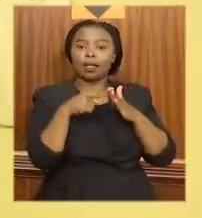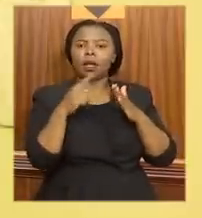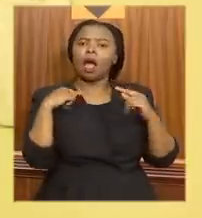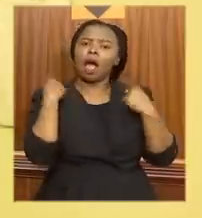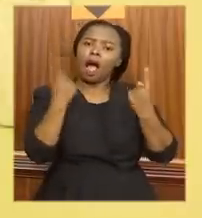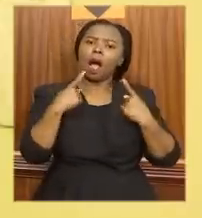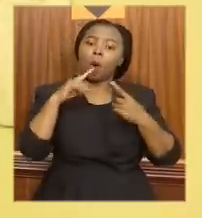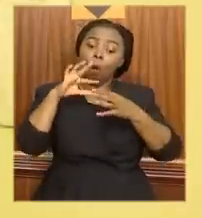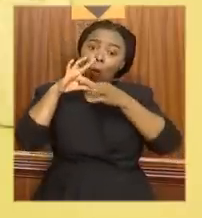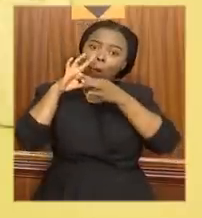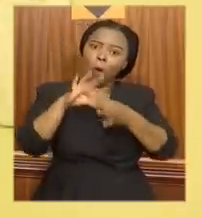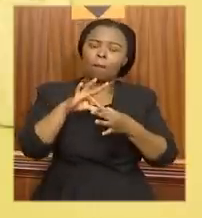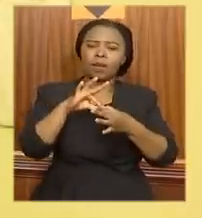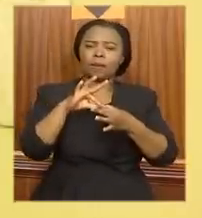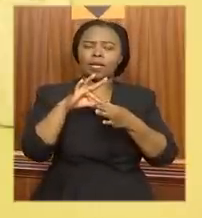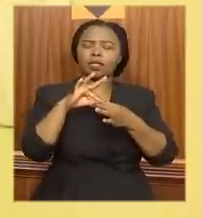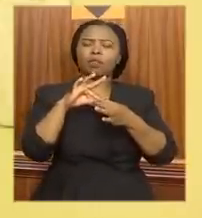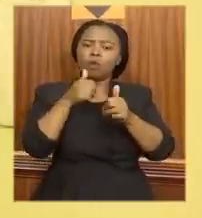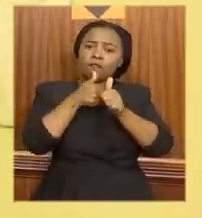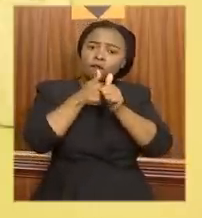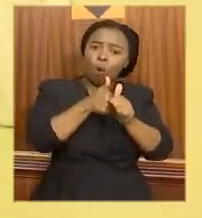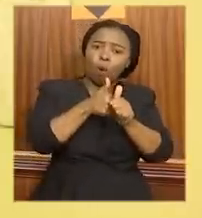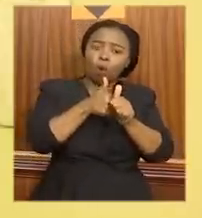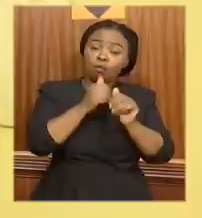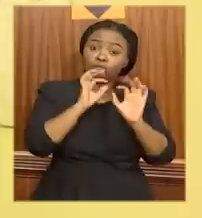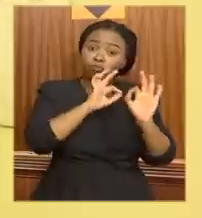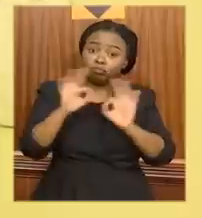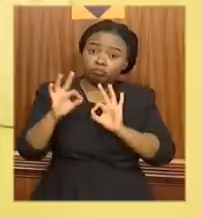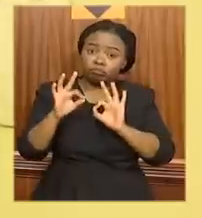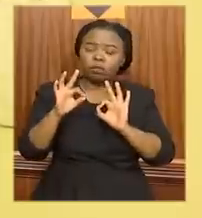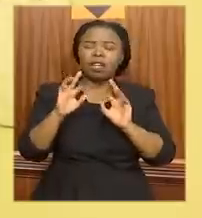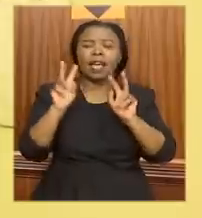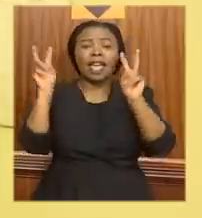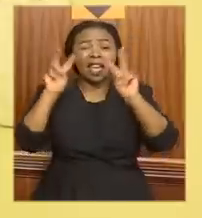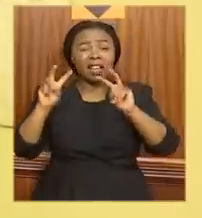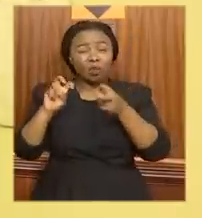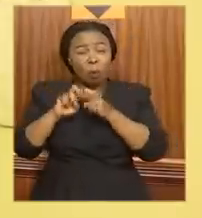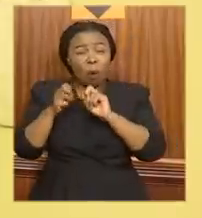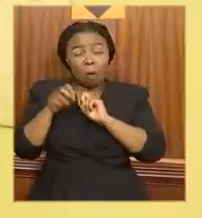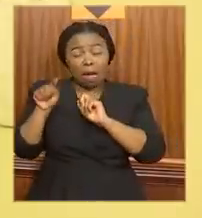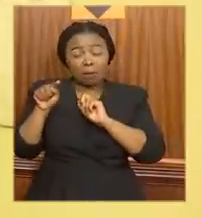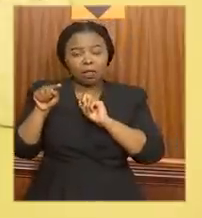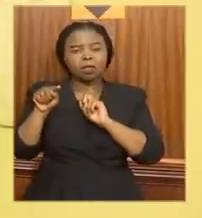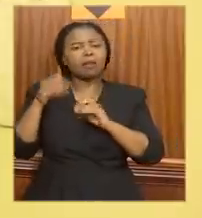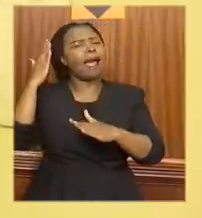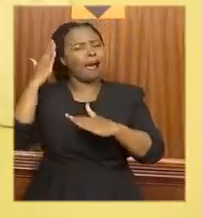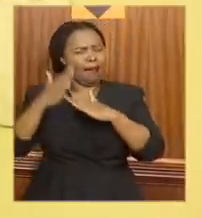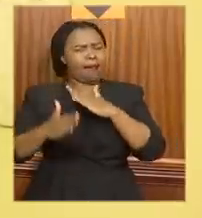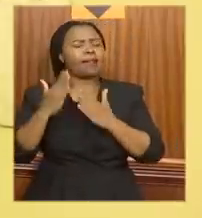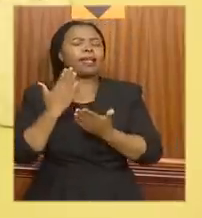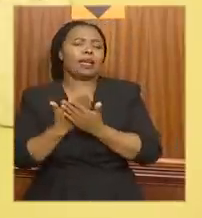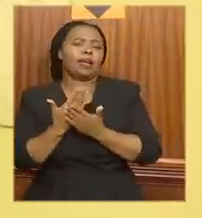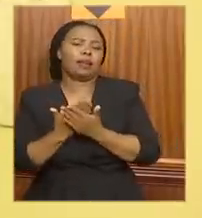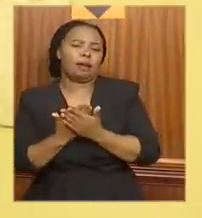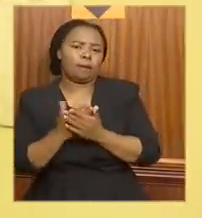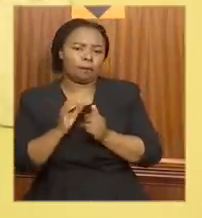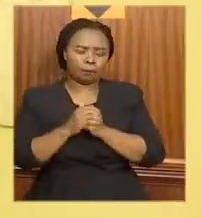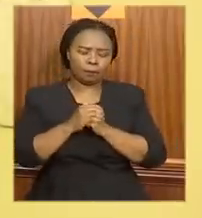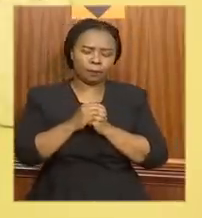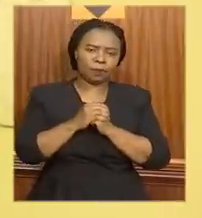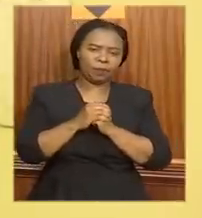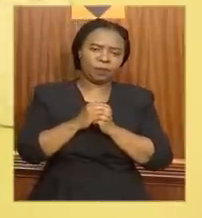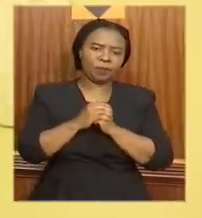commitments, we will be able to end this energy crisis that we are going through and create the